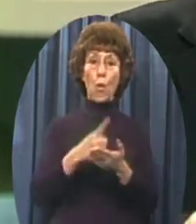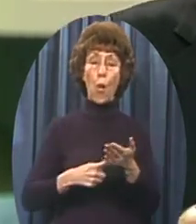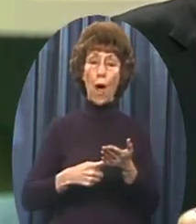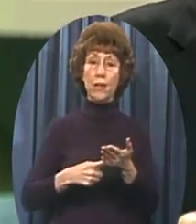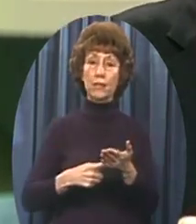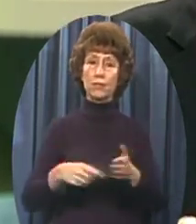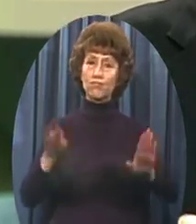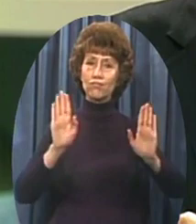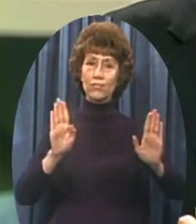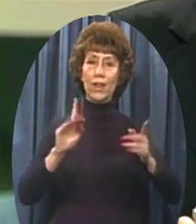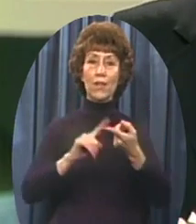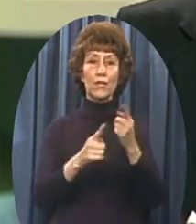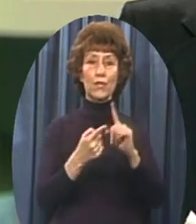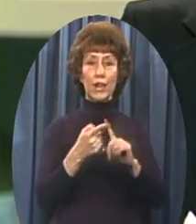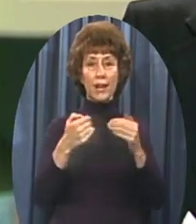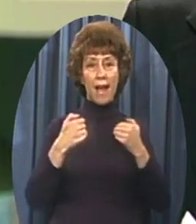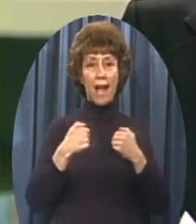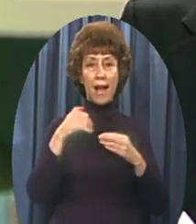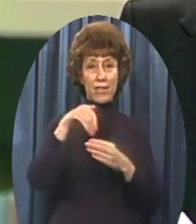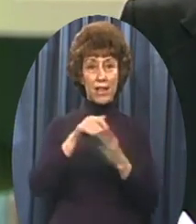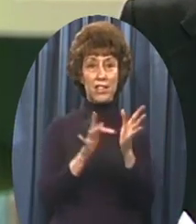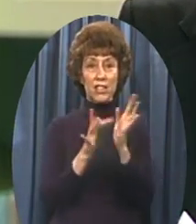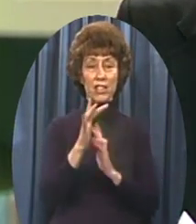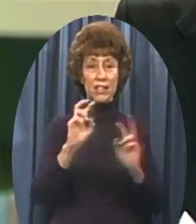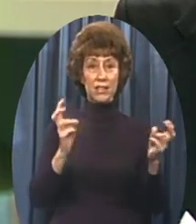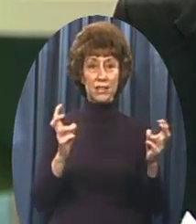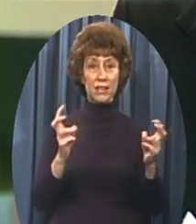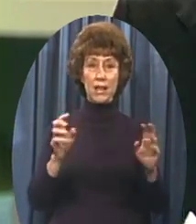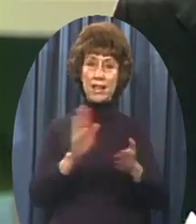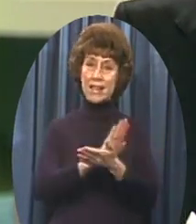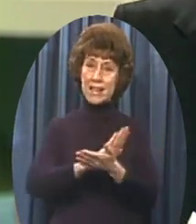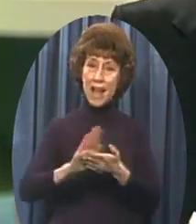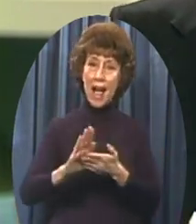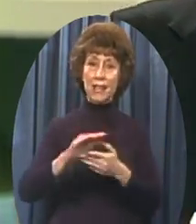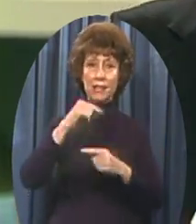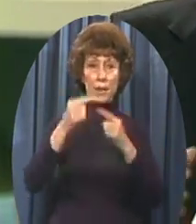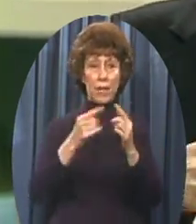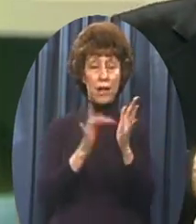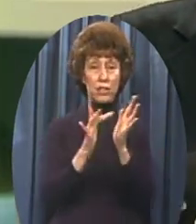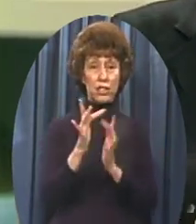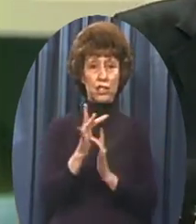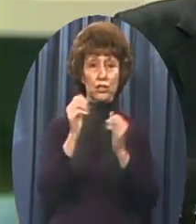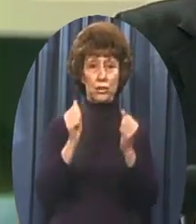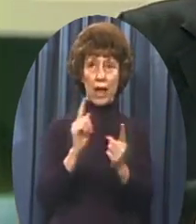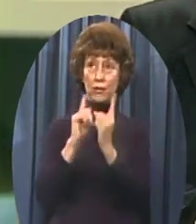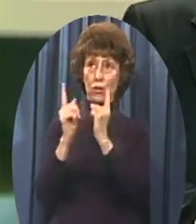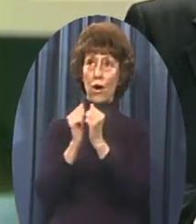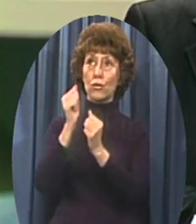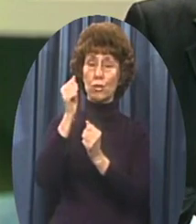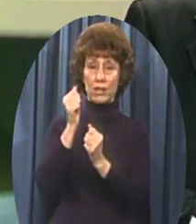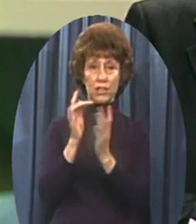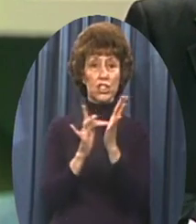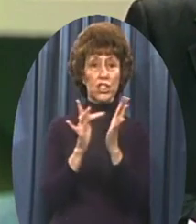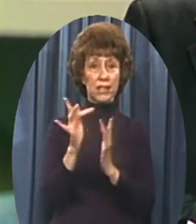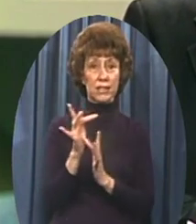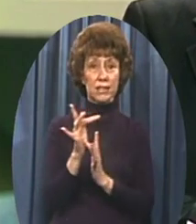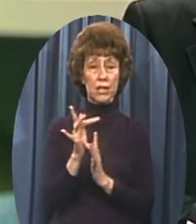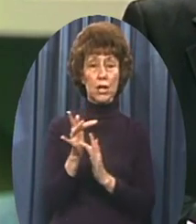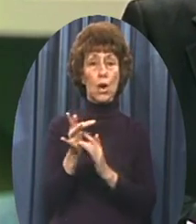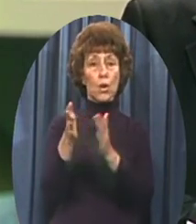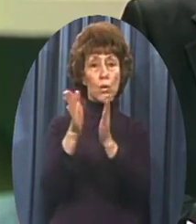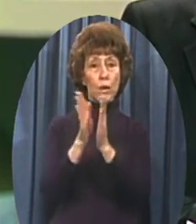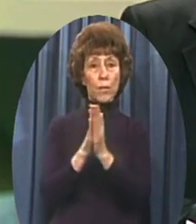about Jesus is that you can talk to him intimately and personally. We pray to God through the name of the Lord Jesus